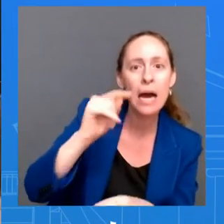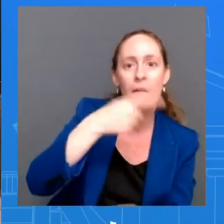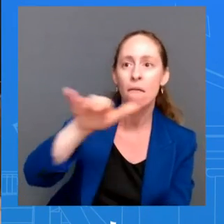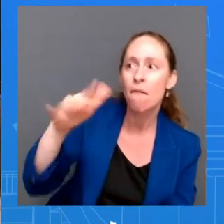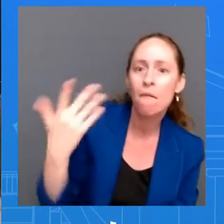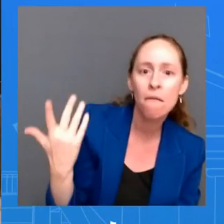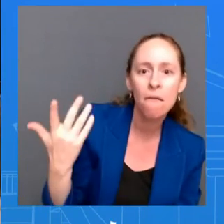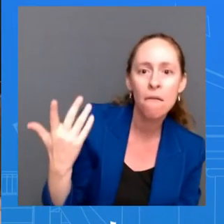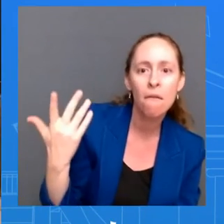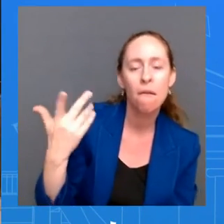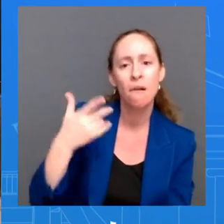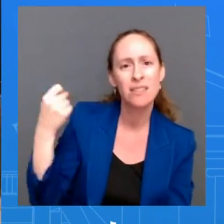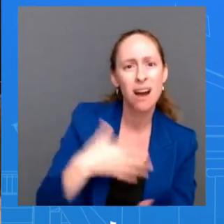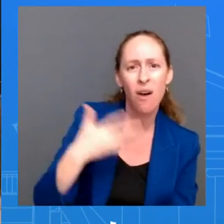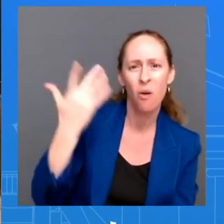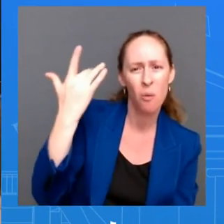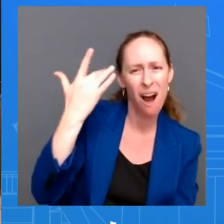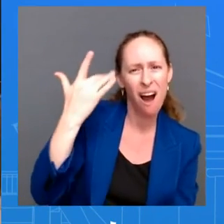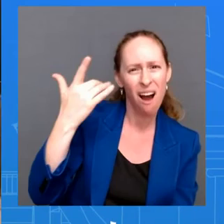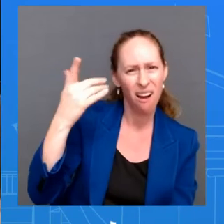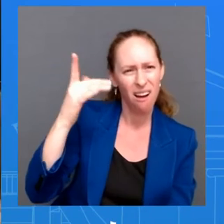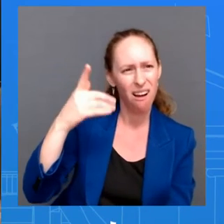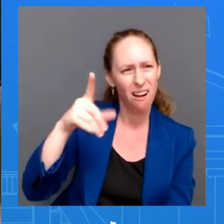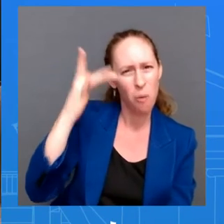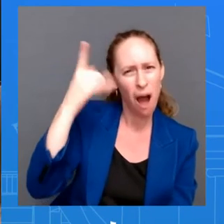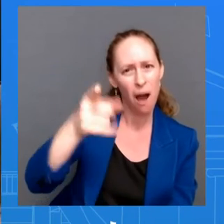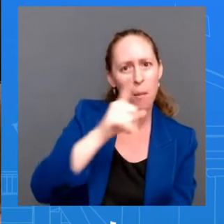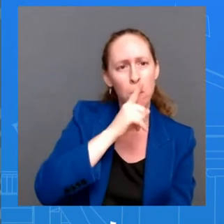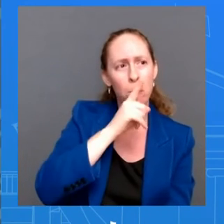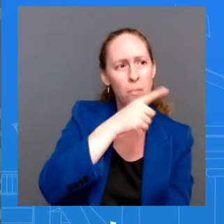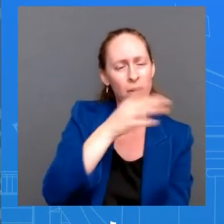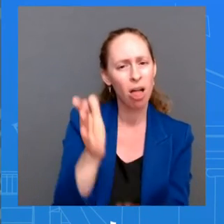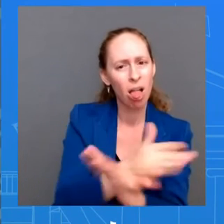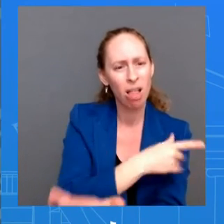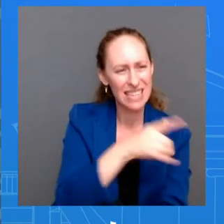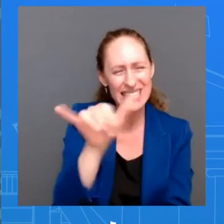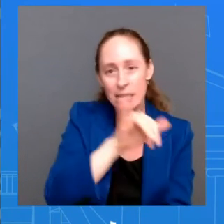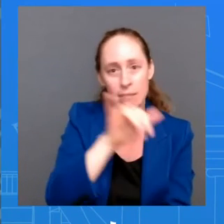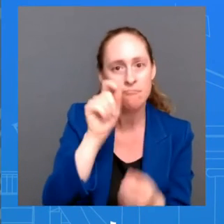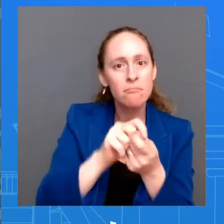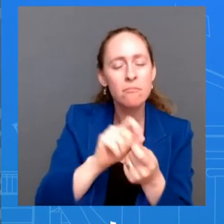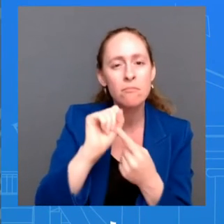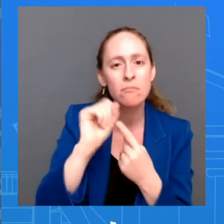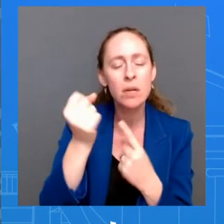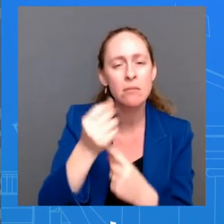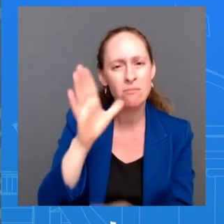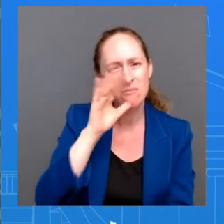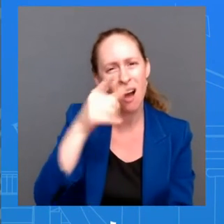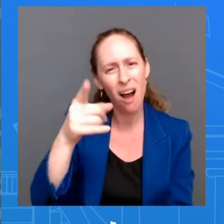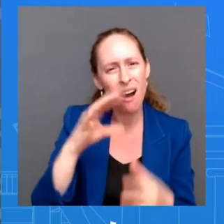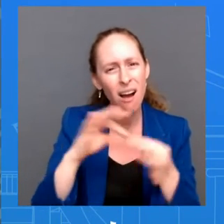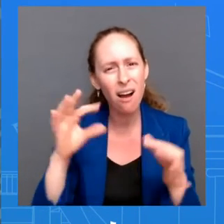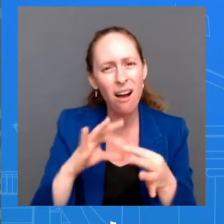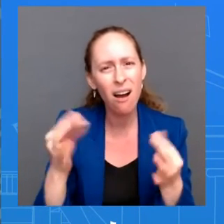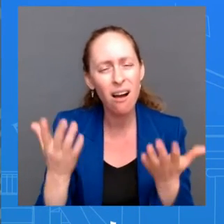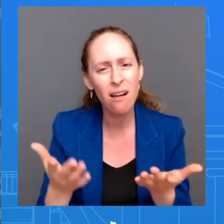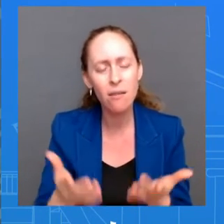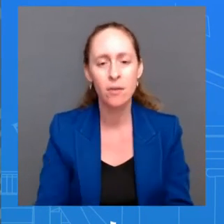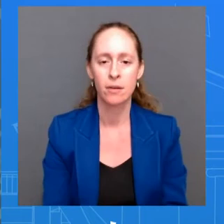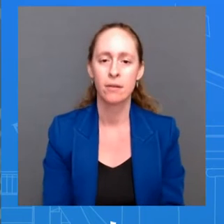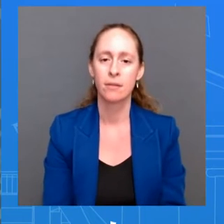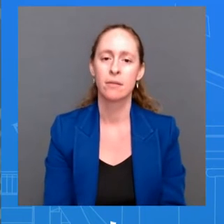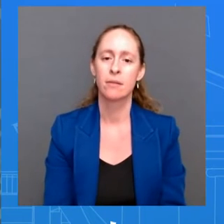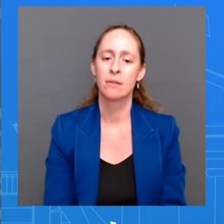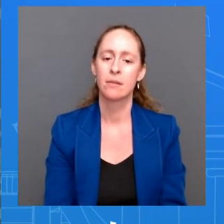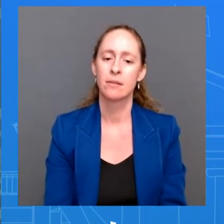the two Americans with some similarities in their situations. So again, there are privacy considerations. So we have no further comment